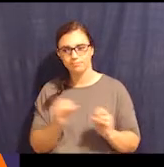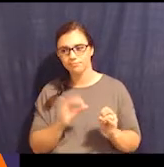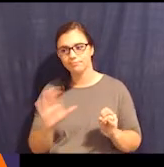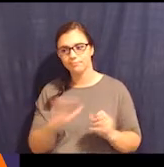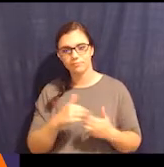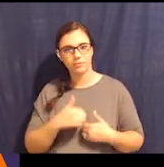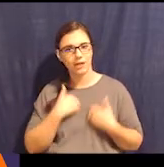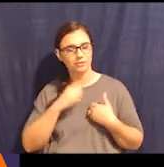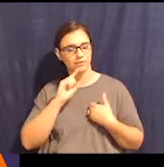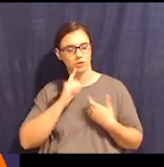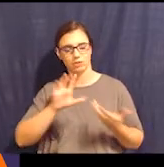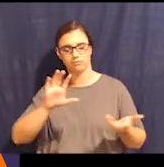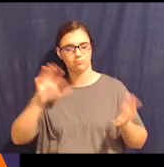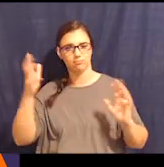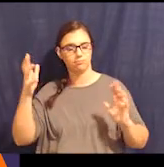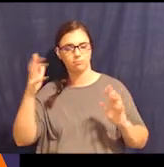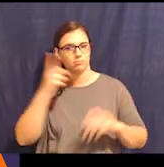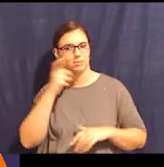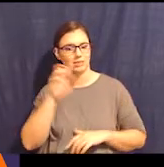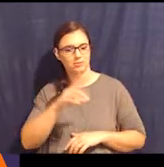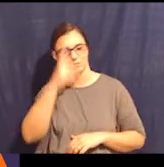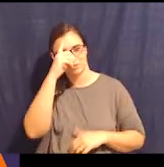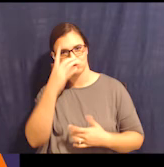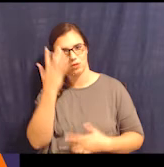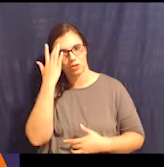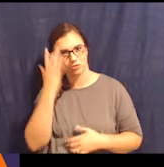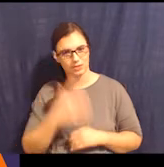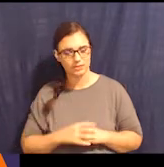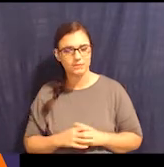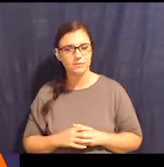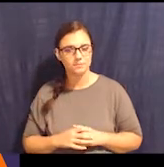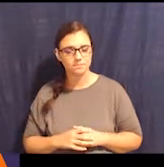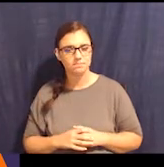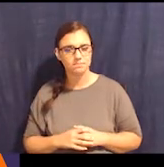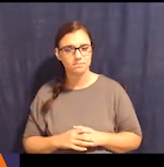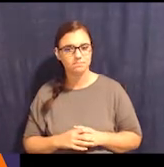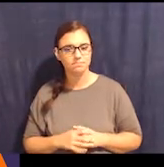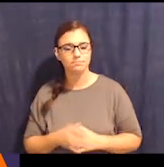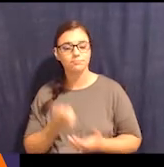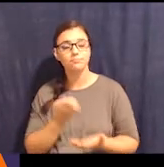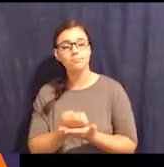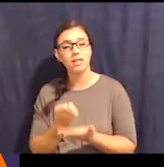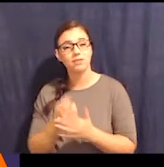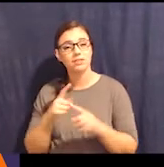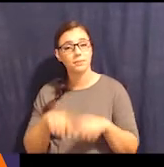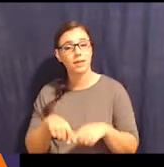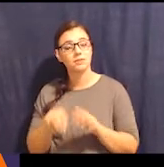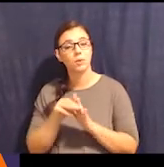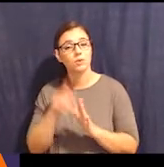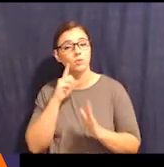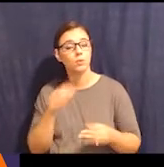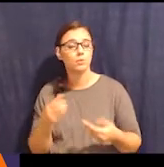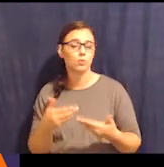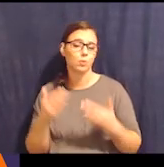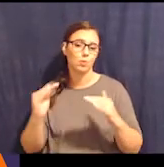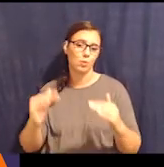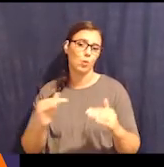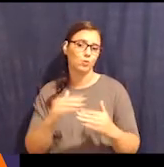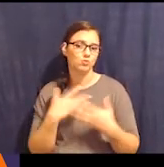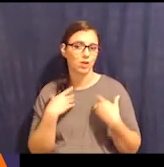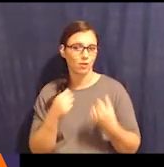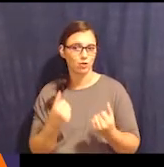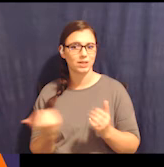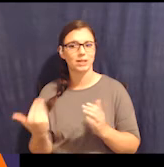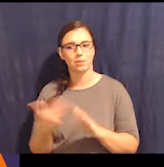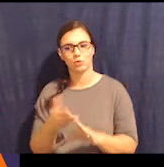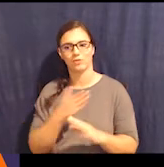illness. An evidence-based model to promote recovery and prevent rehospitalization of members is used by every